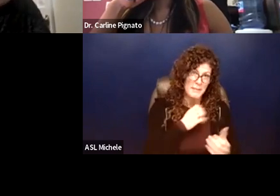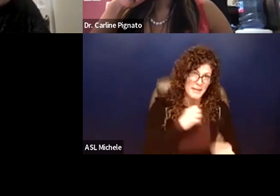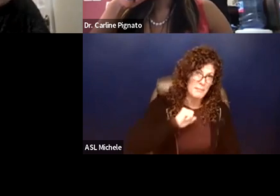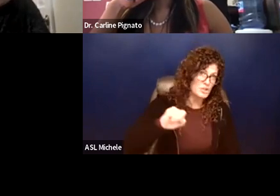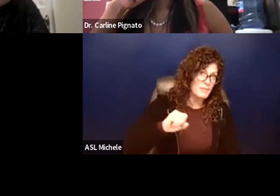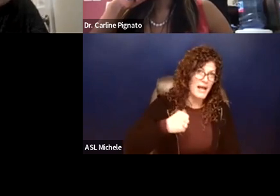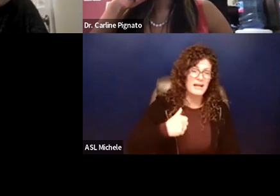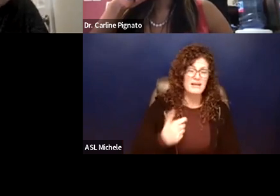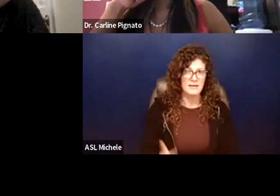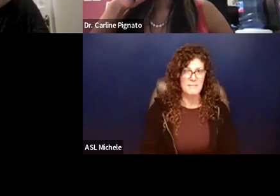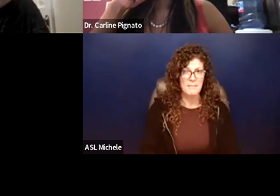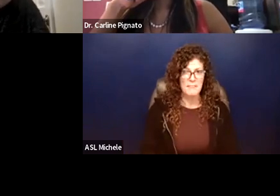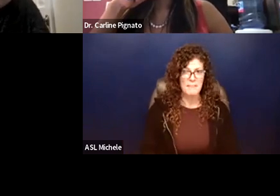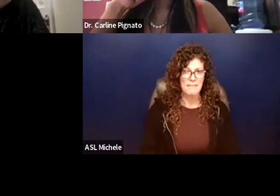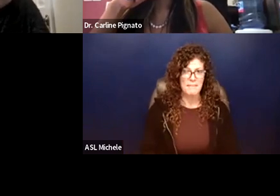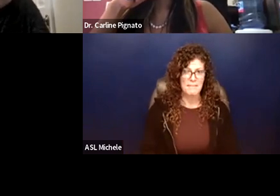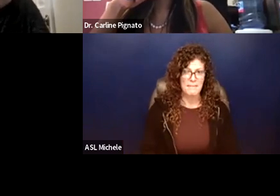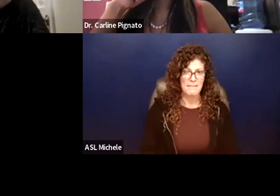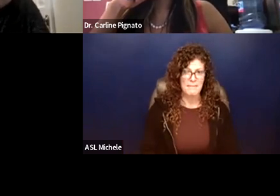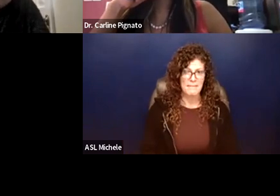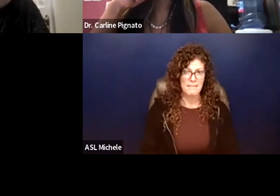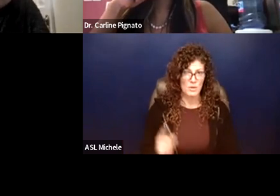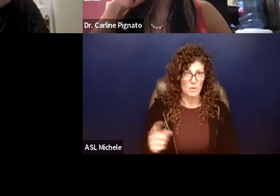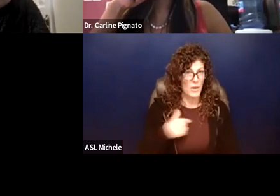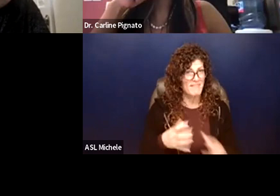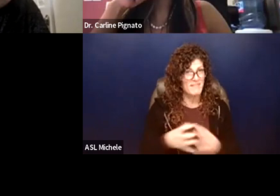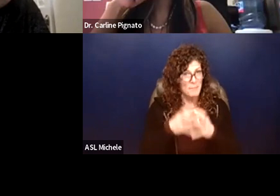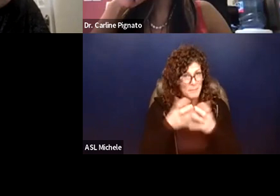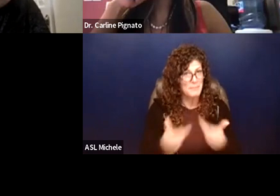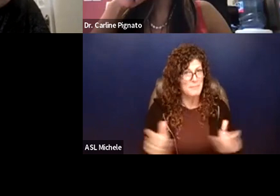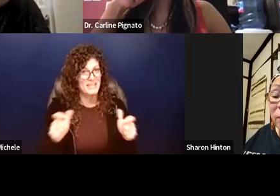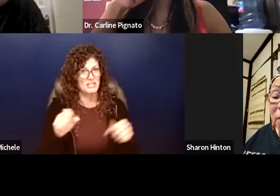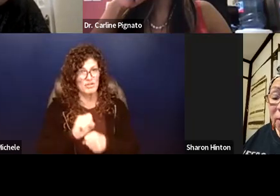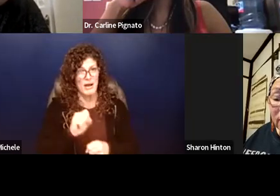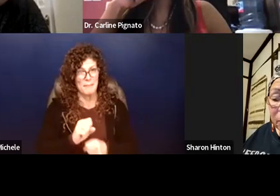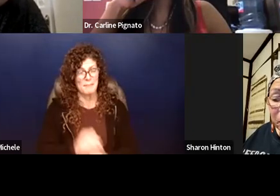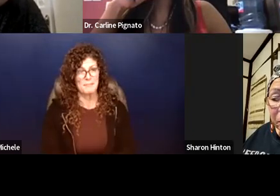think you guys have a yeoman's job in terms of what you're trying to do. And so